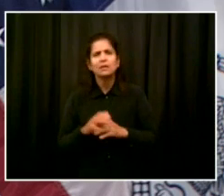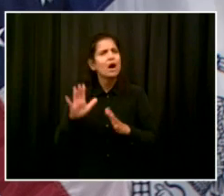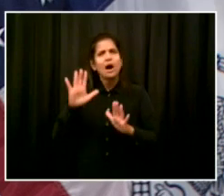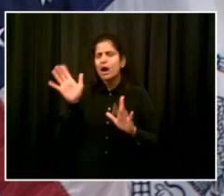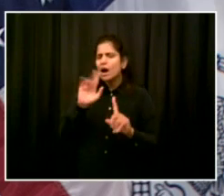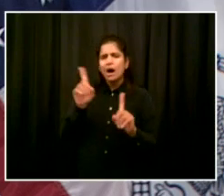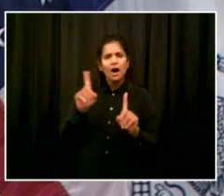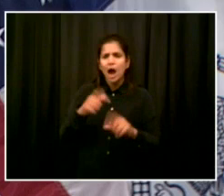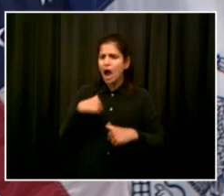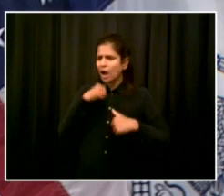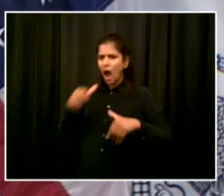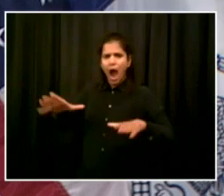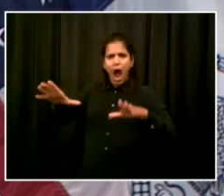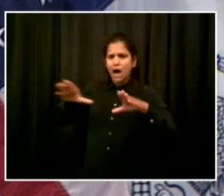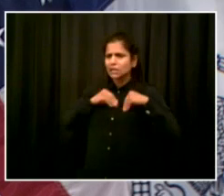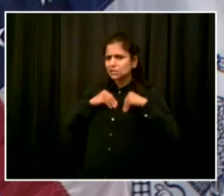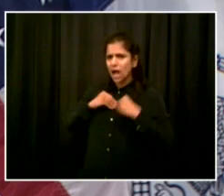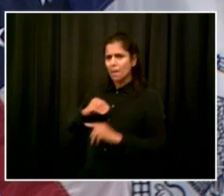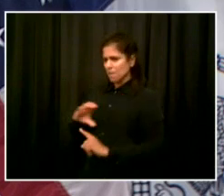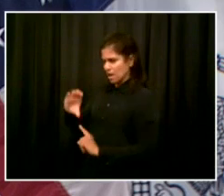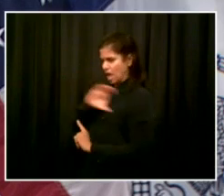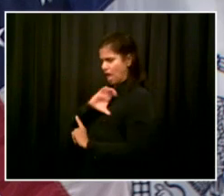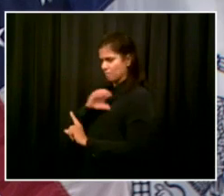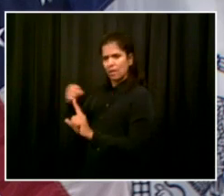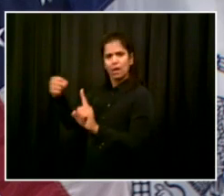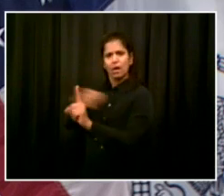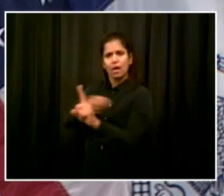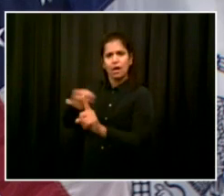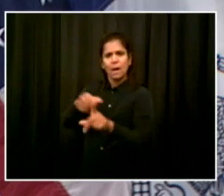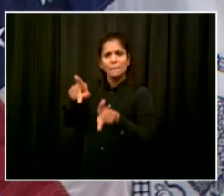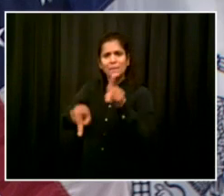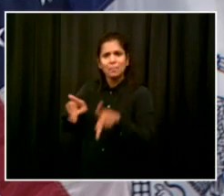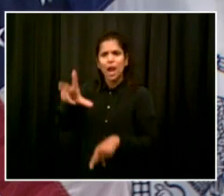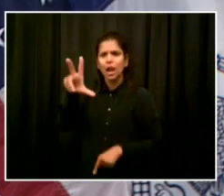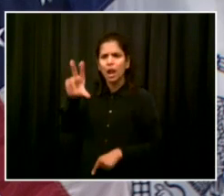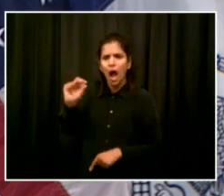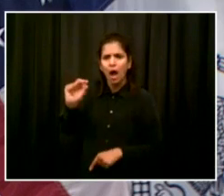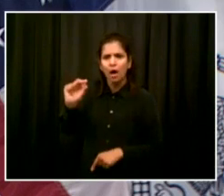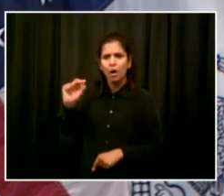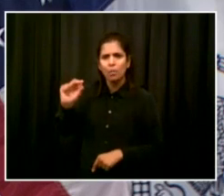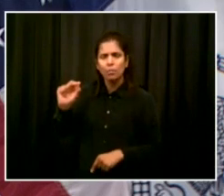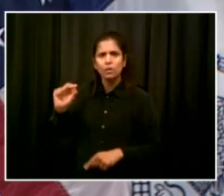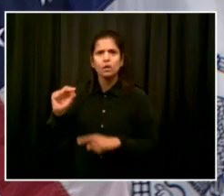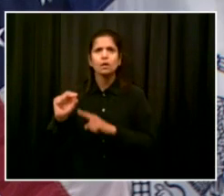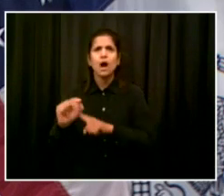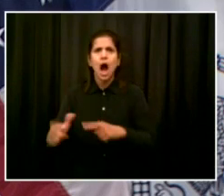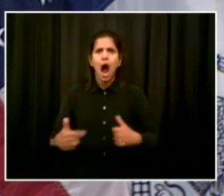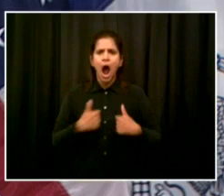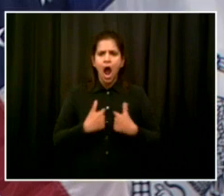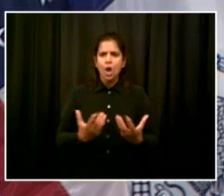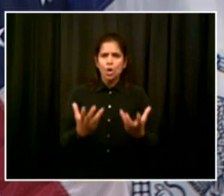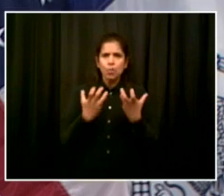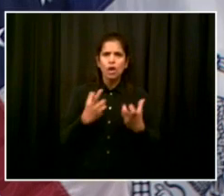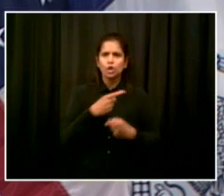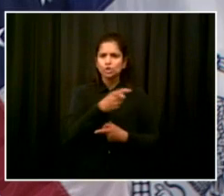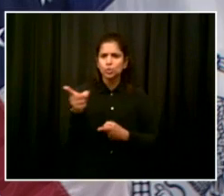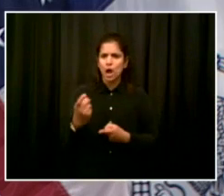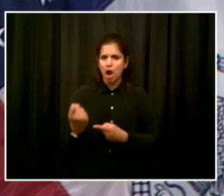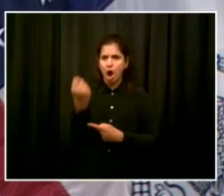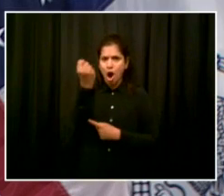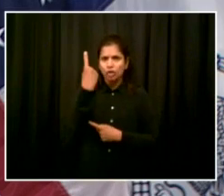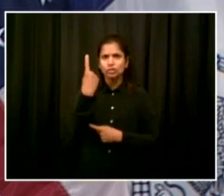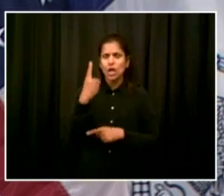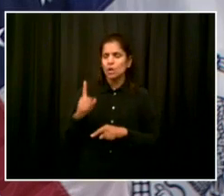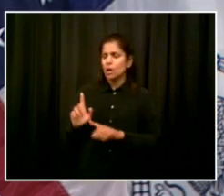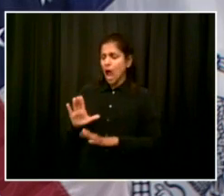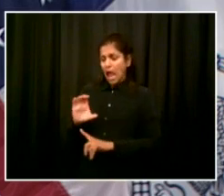And I want everyone to understand that. It's just literally unacceptable in a free society. You cannot attack the people who serve and protect us.